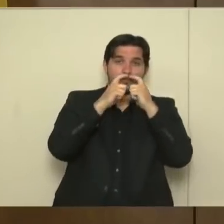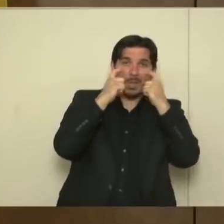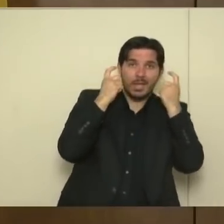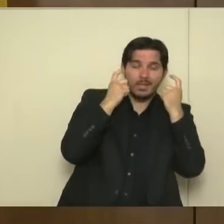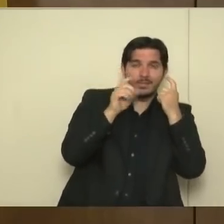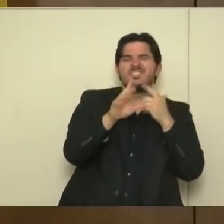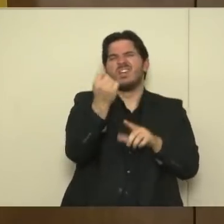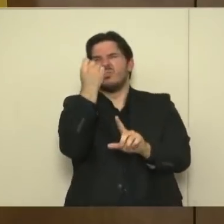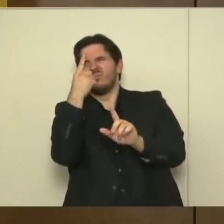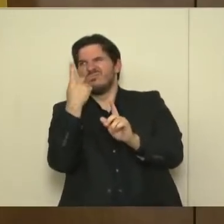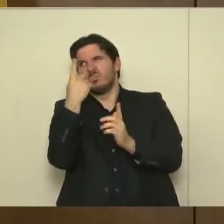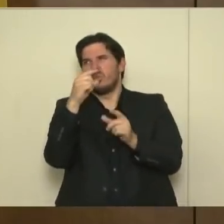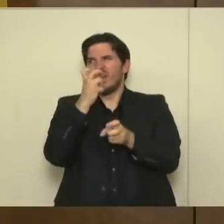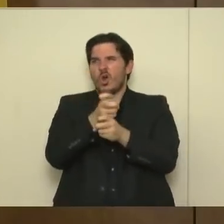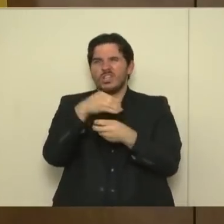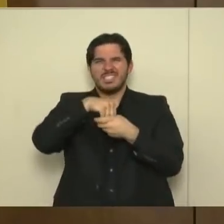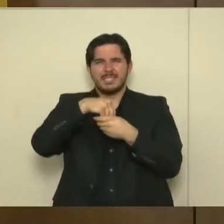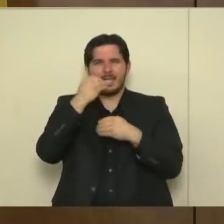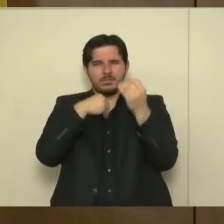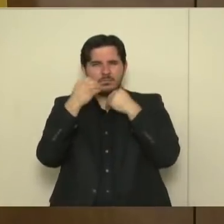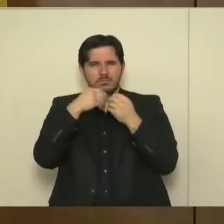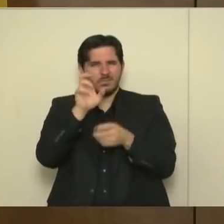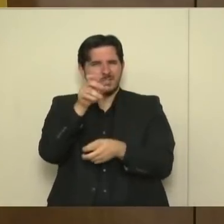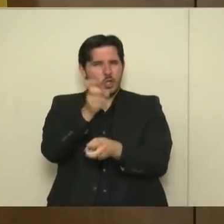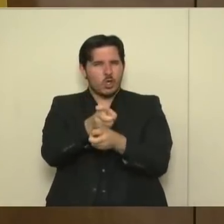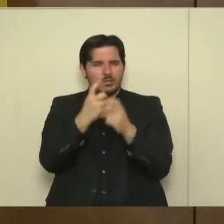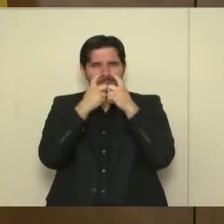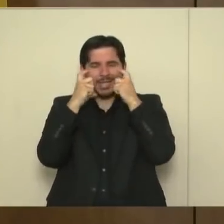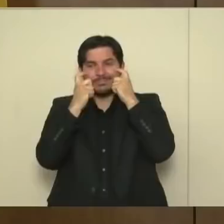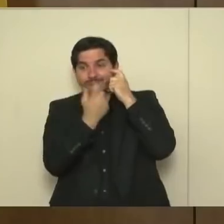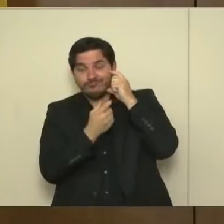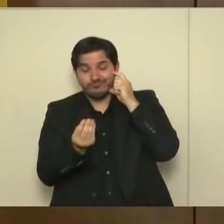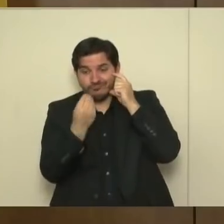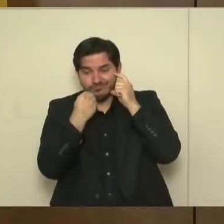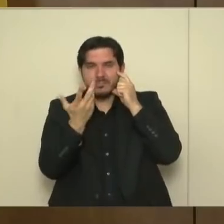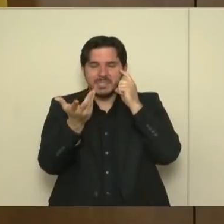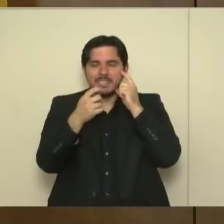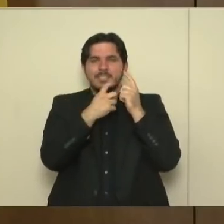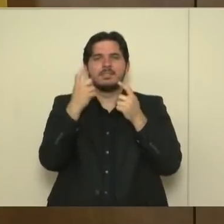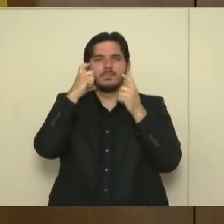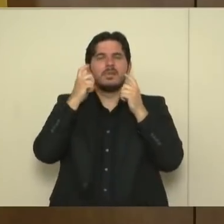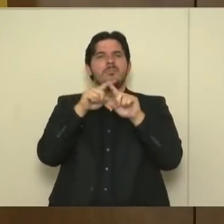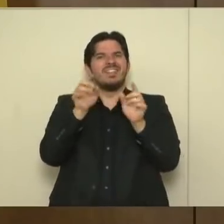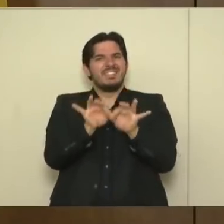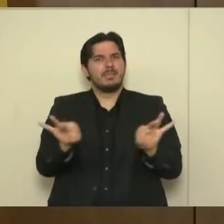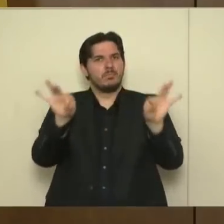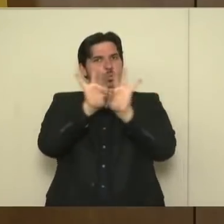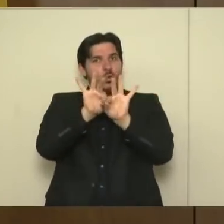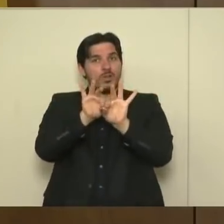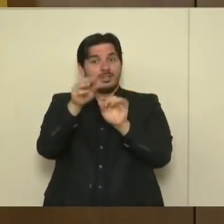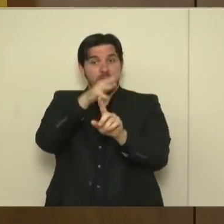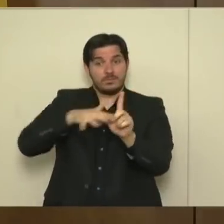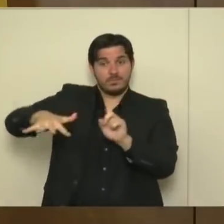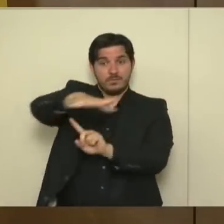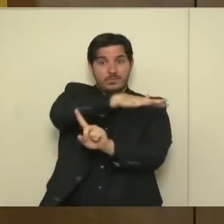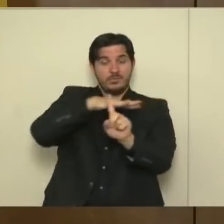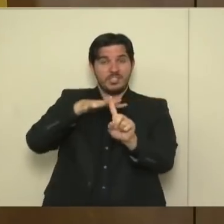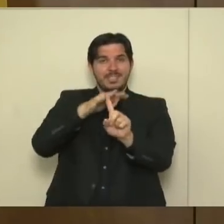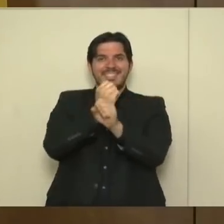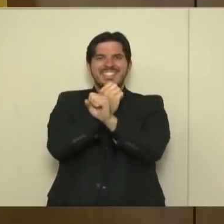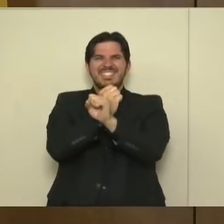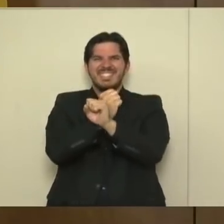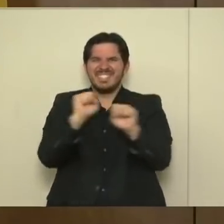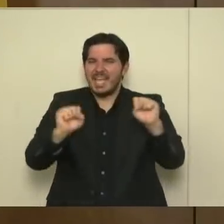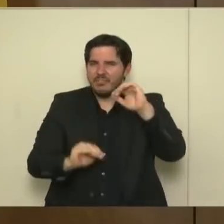one, but we're going to create an environment where it's safe as possible. So I think those are the basic areas. We're going to try to get more